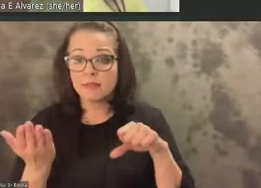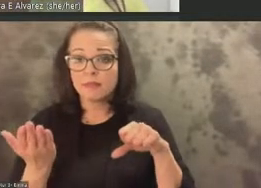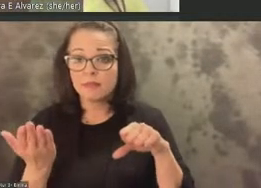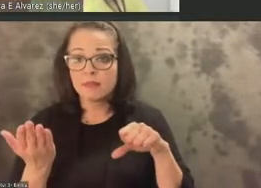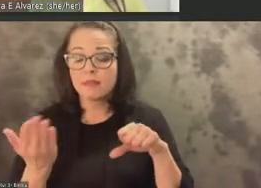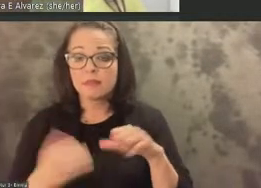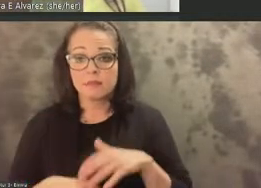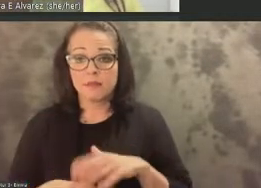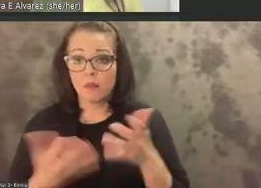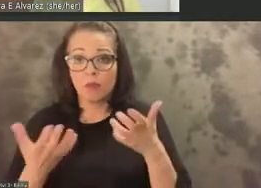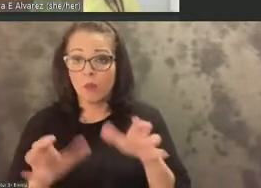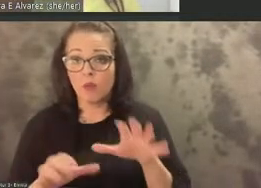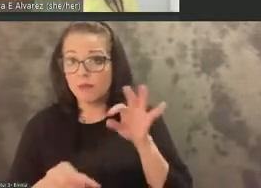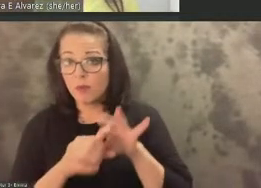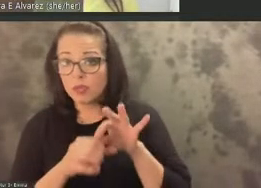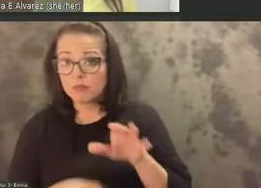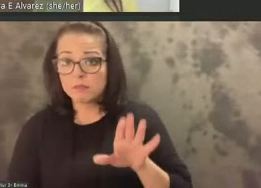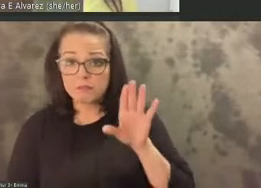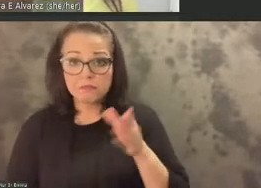Abstentions?